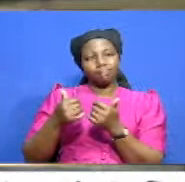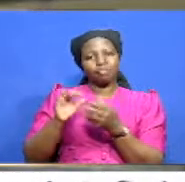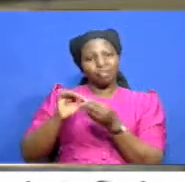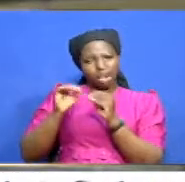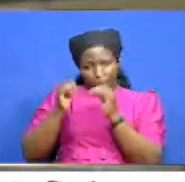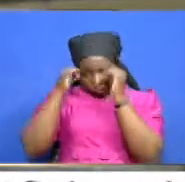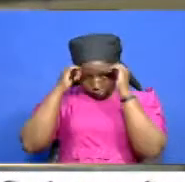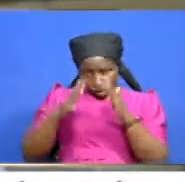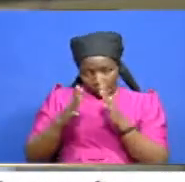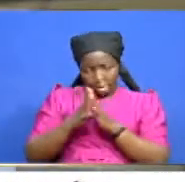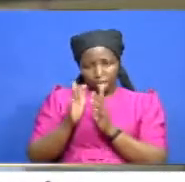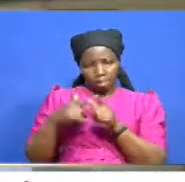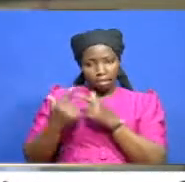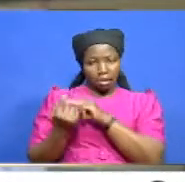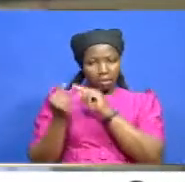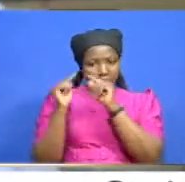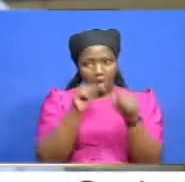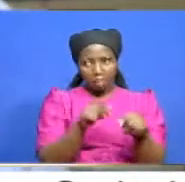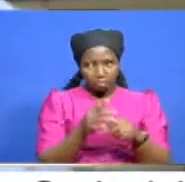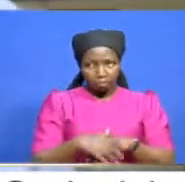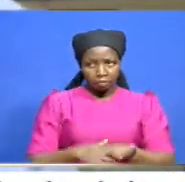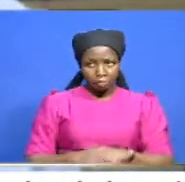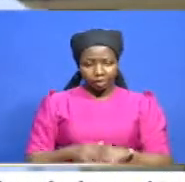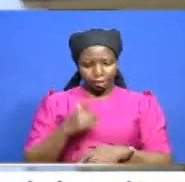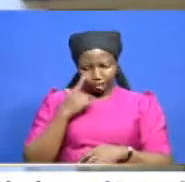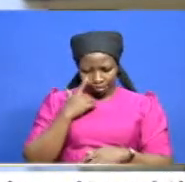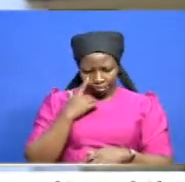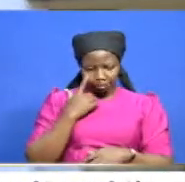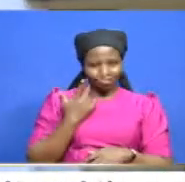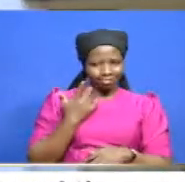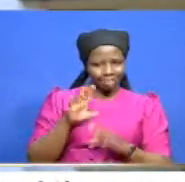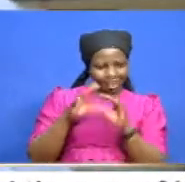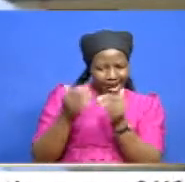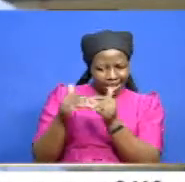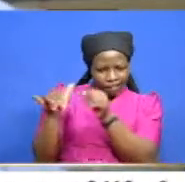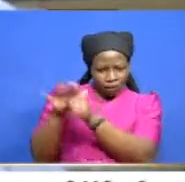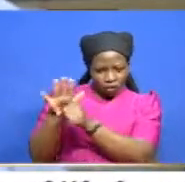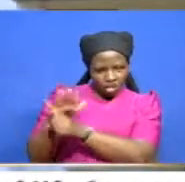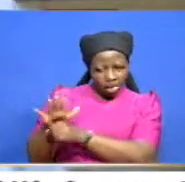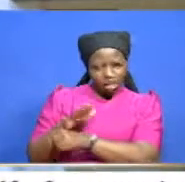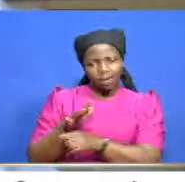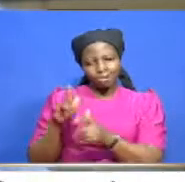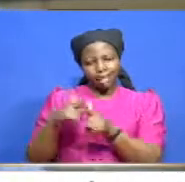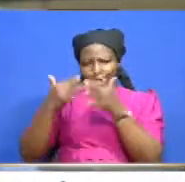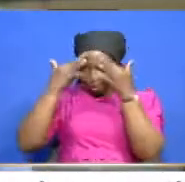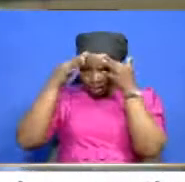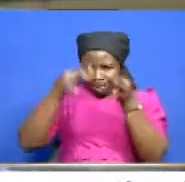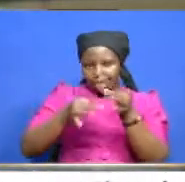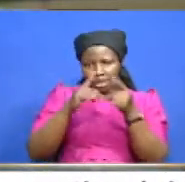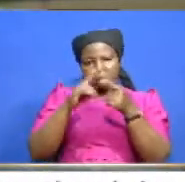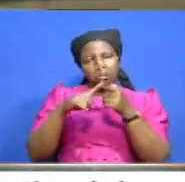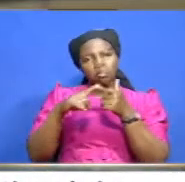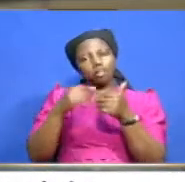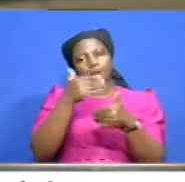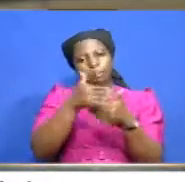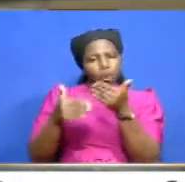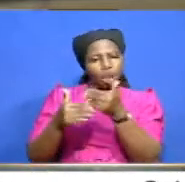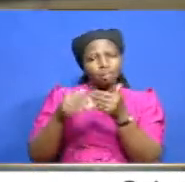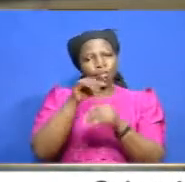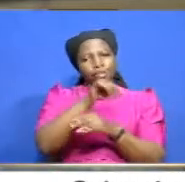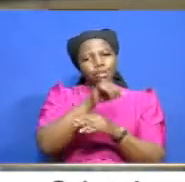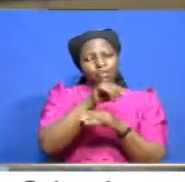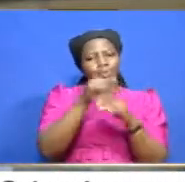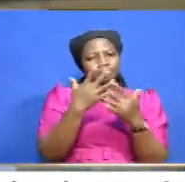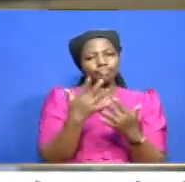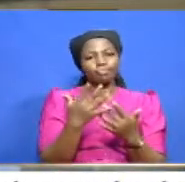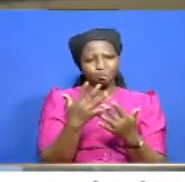they found that the papers are just congested, so they decided to build this this building here. And we